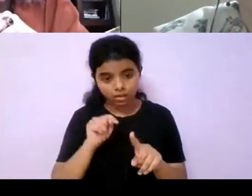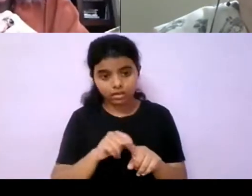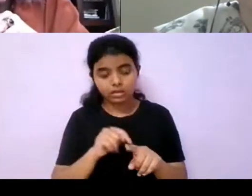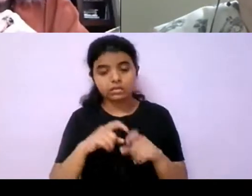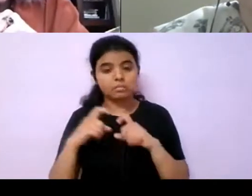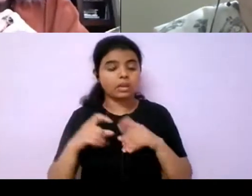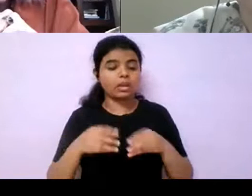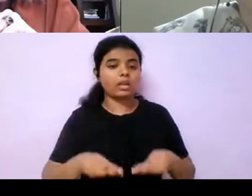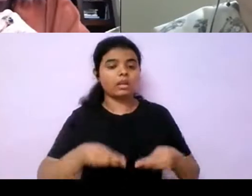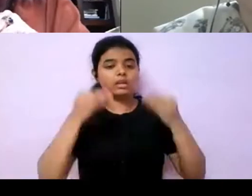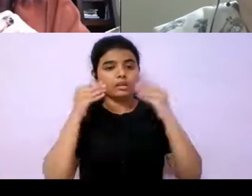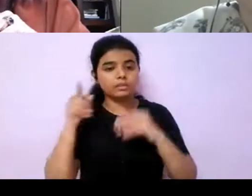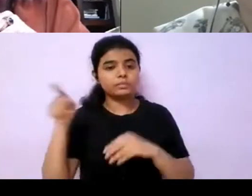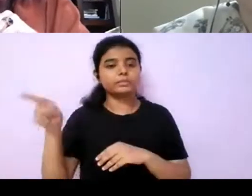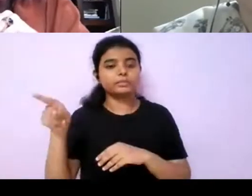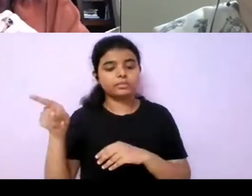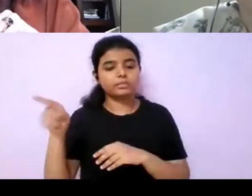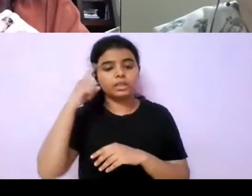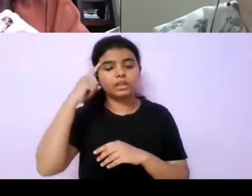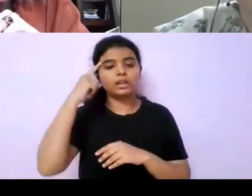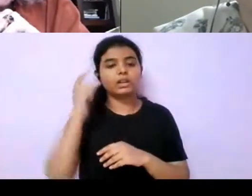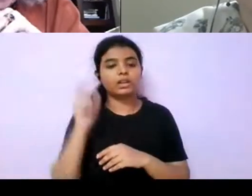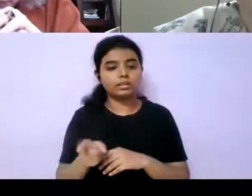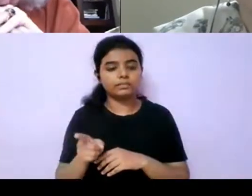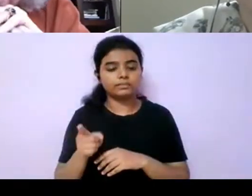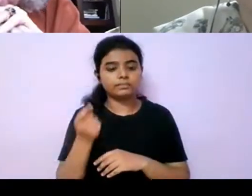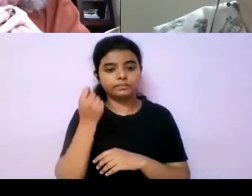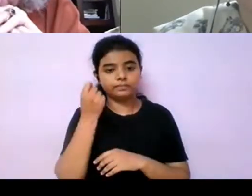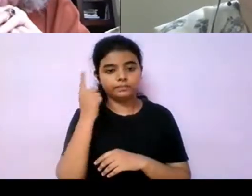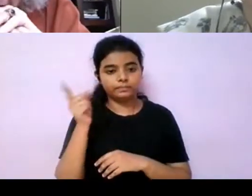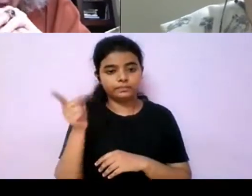there. So